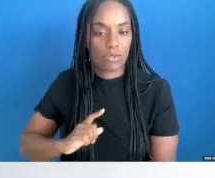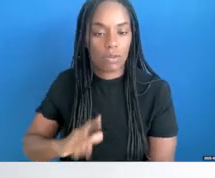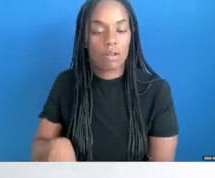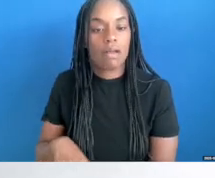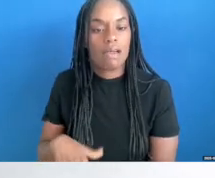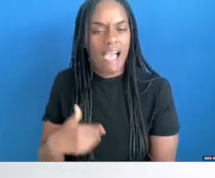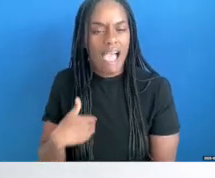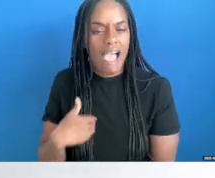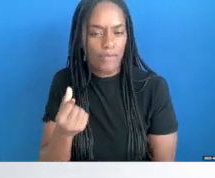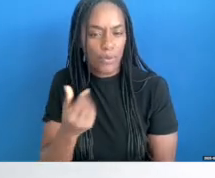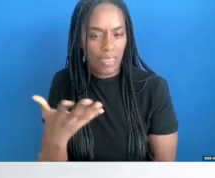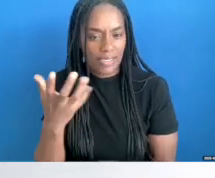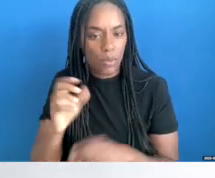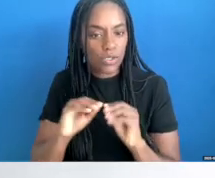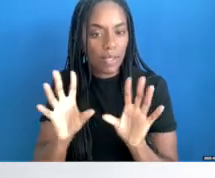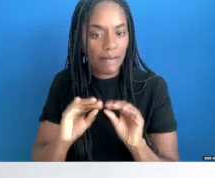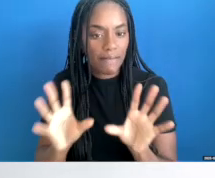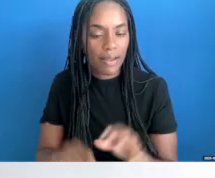have a couple things I want to clarify.